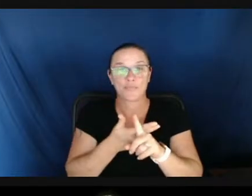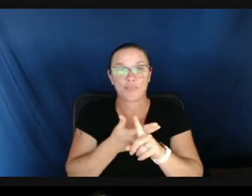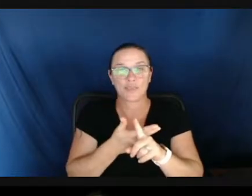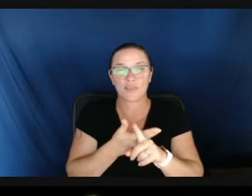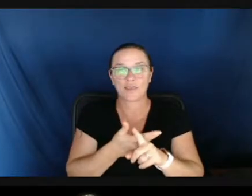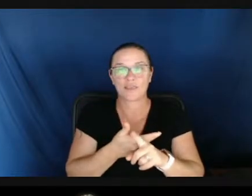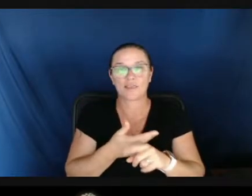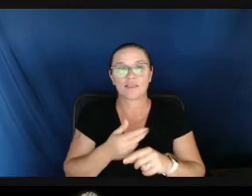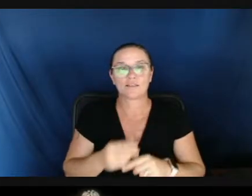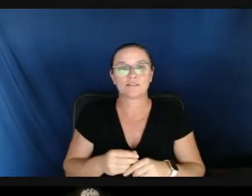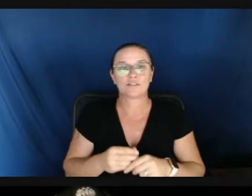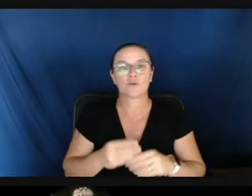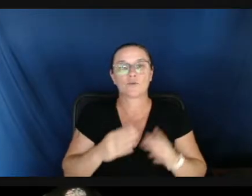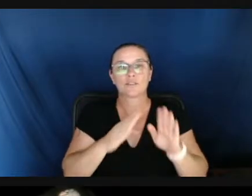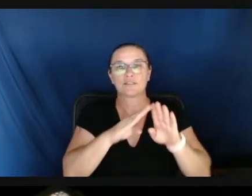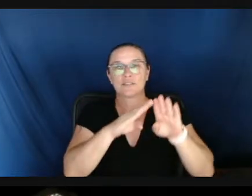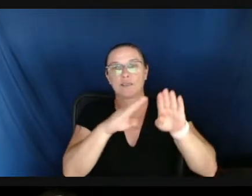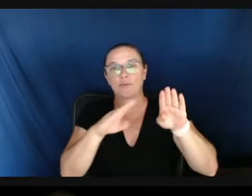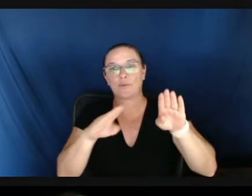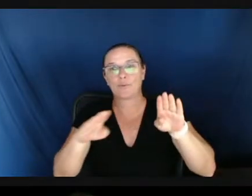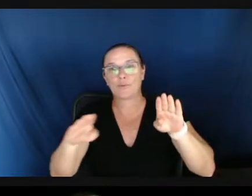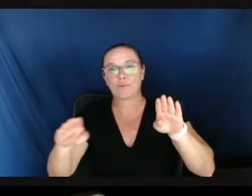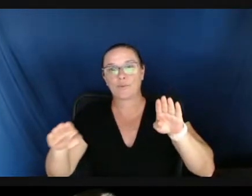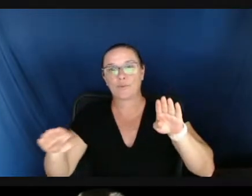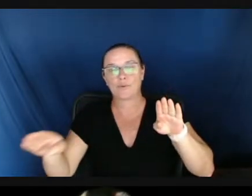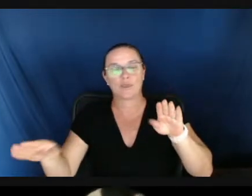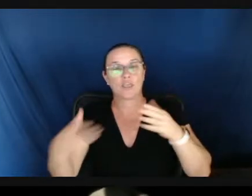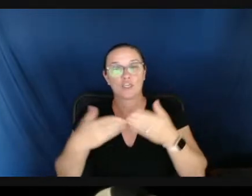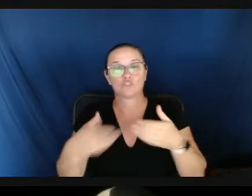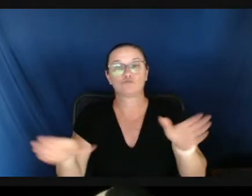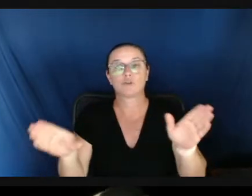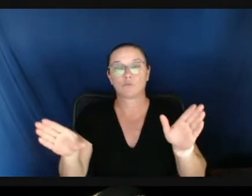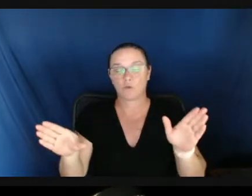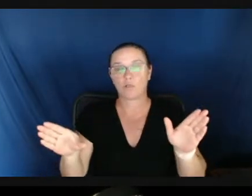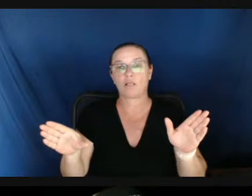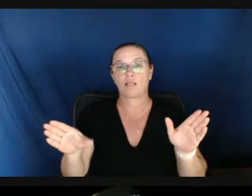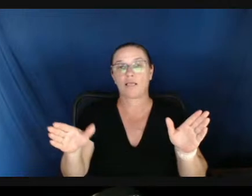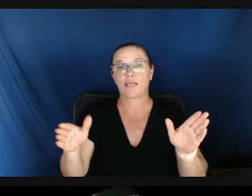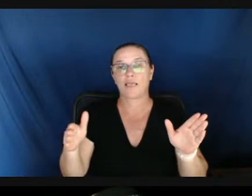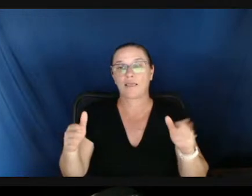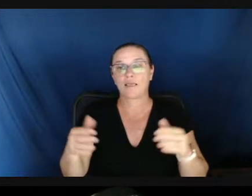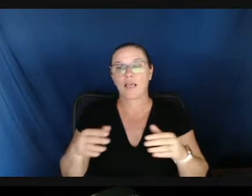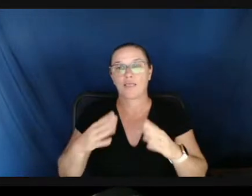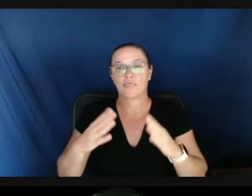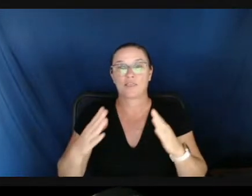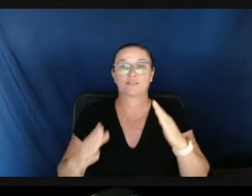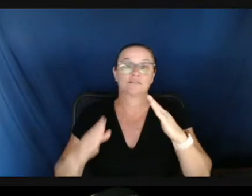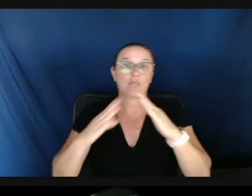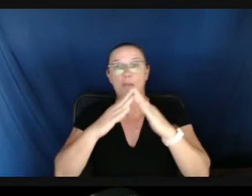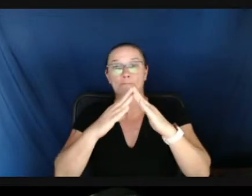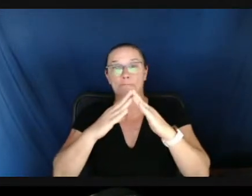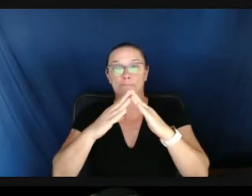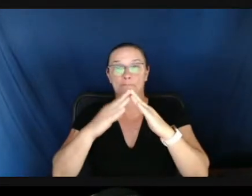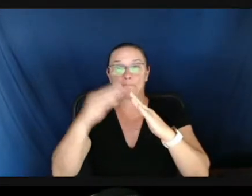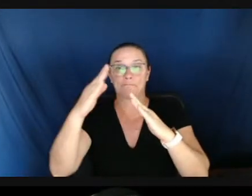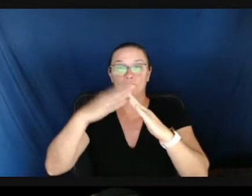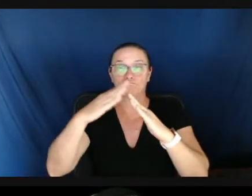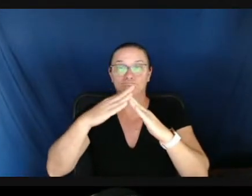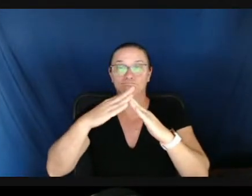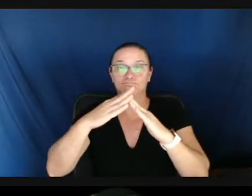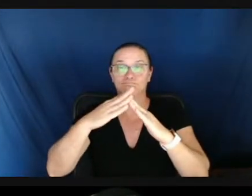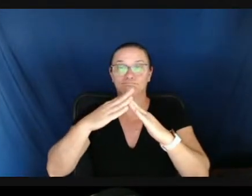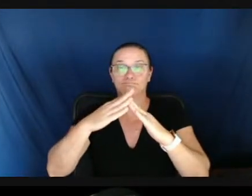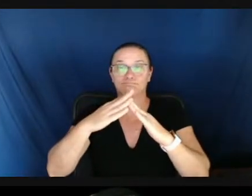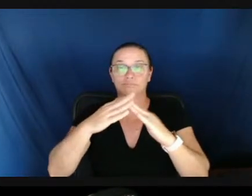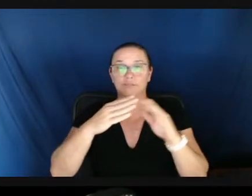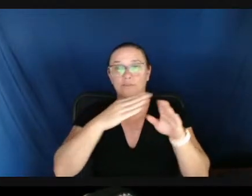decreasing, here's what I mean, right? You can see that overall there's been this, I'm just trying to connect the tops of the peaks, and maybe I'll